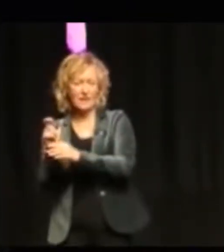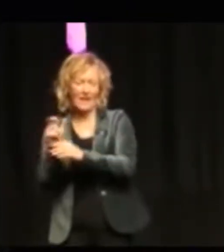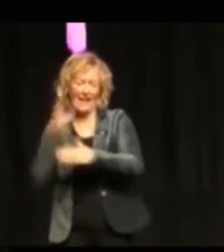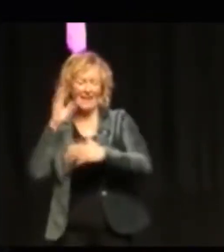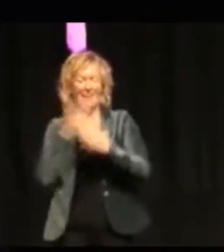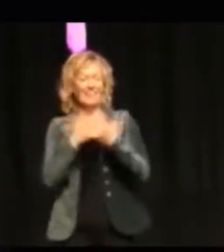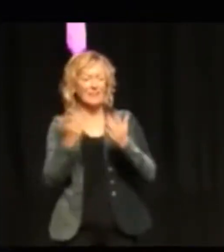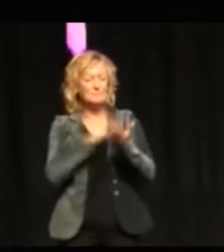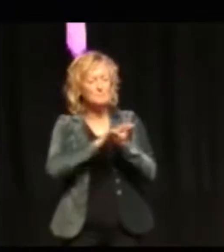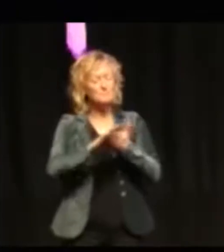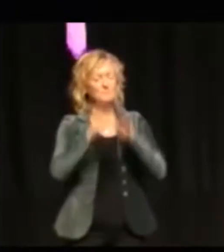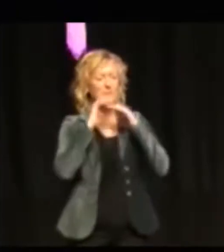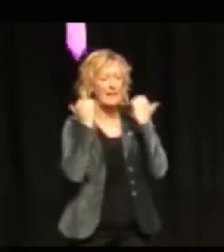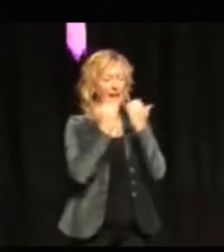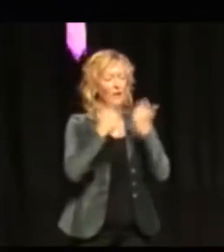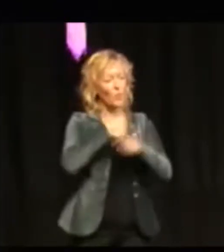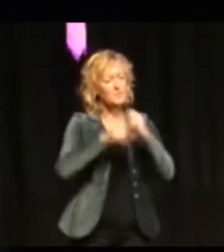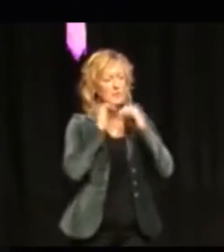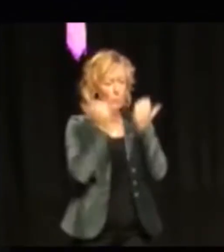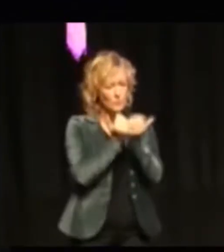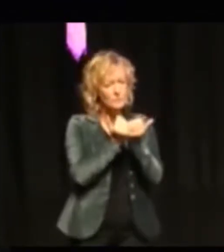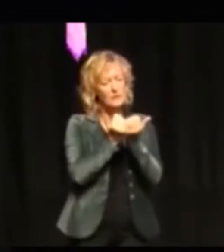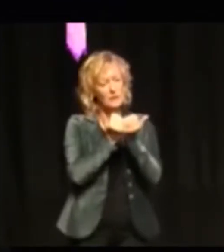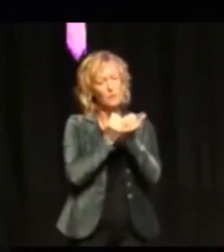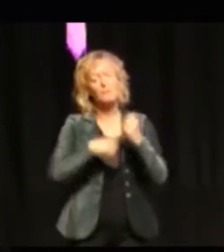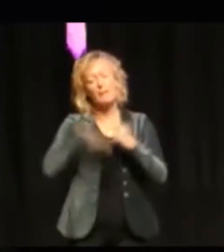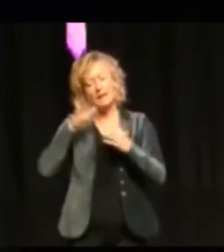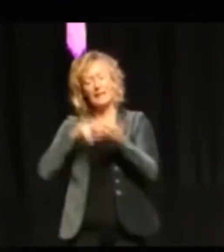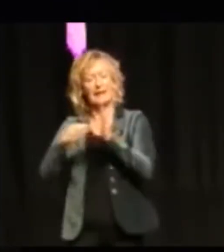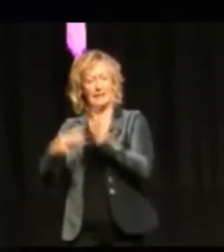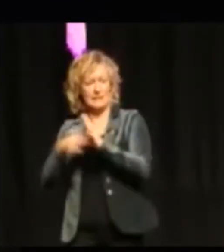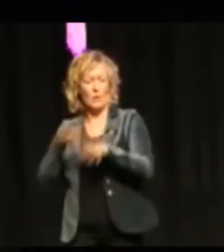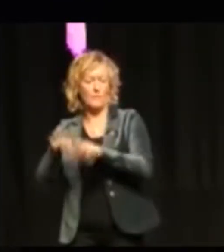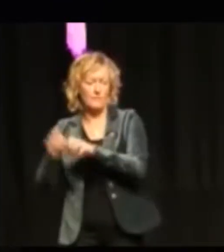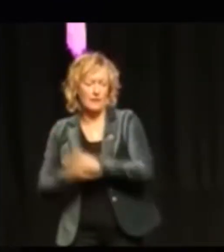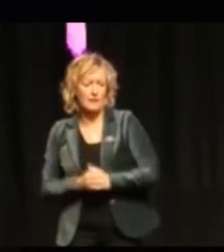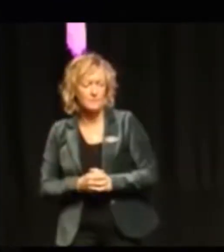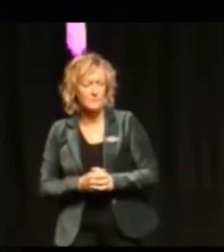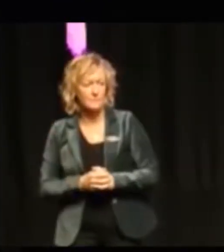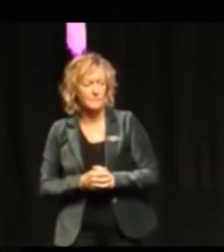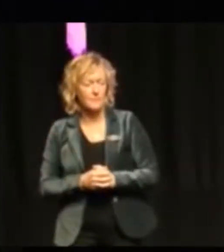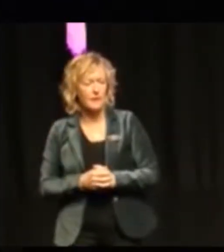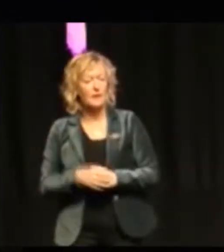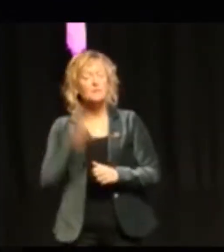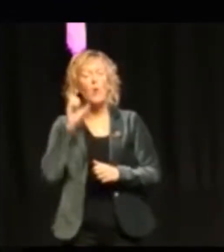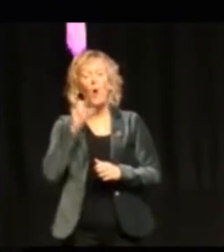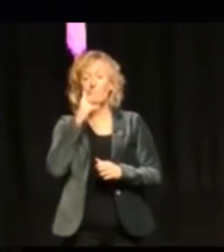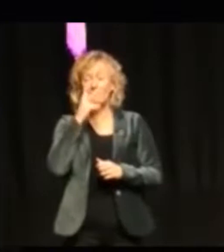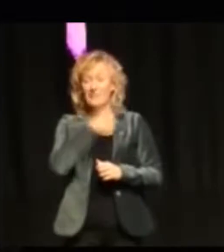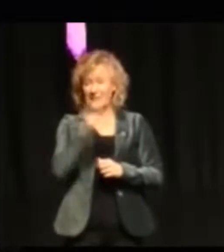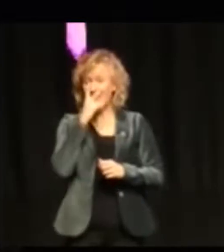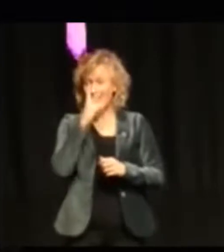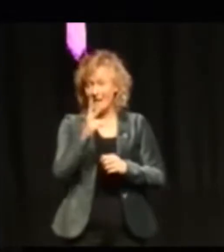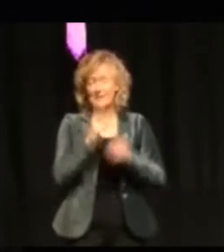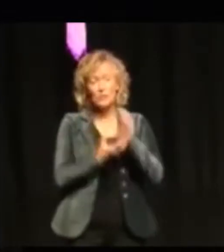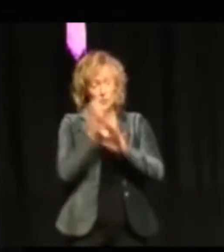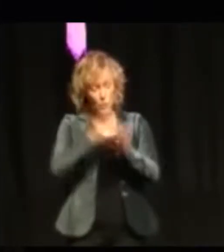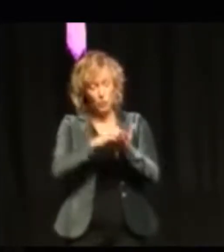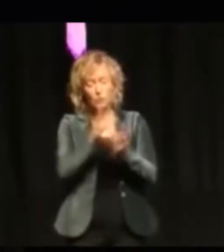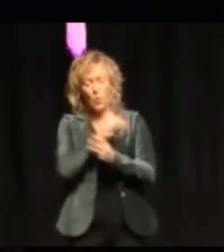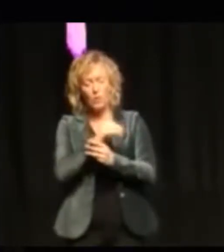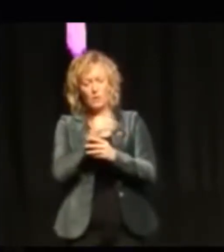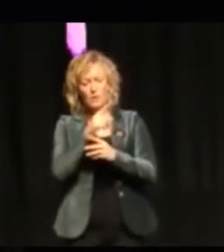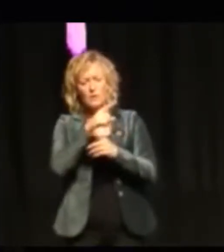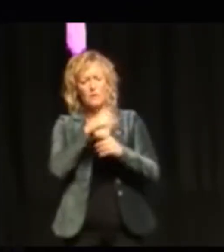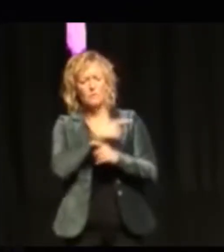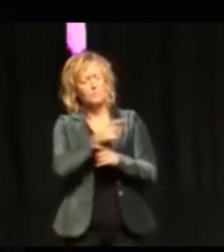rights, talking about the duties of governments. So if you're faced with a situation where people don't have access